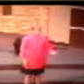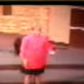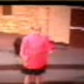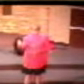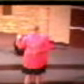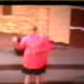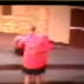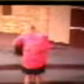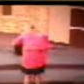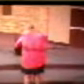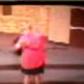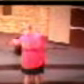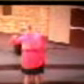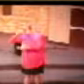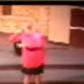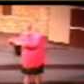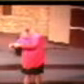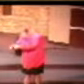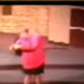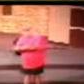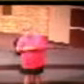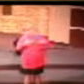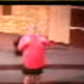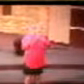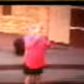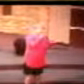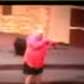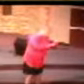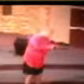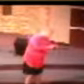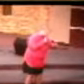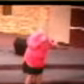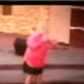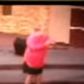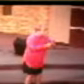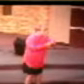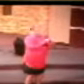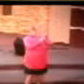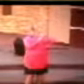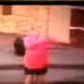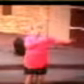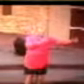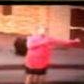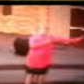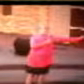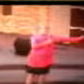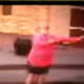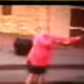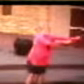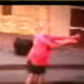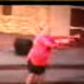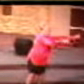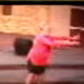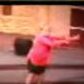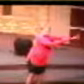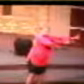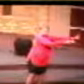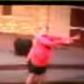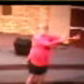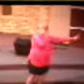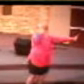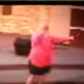of the older brother and the younger brother. And the younger brother who goes off and squanders the